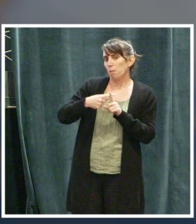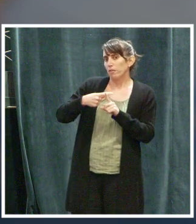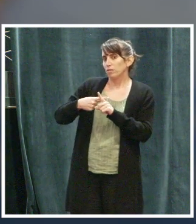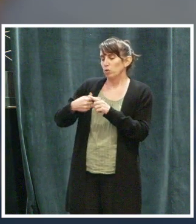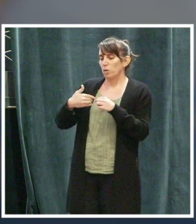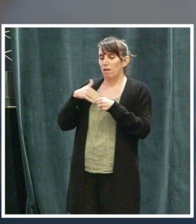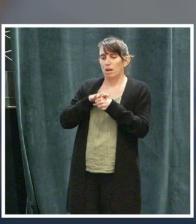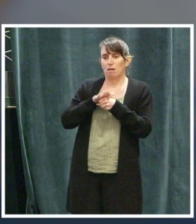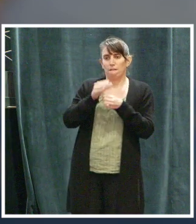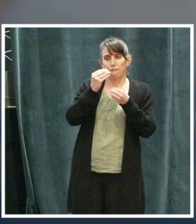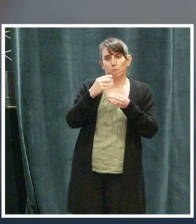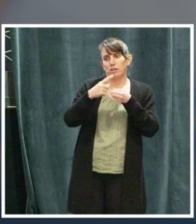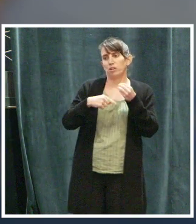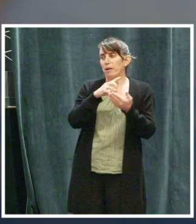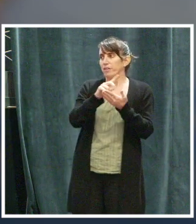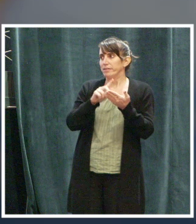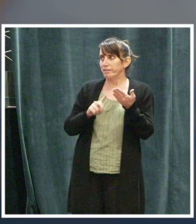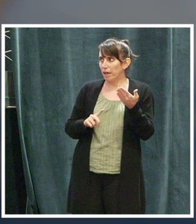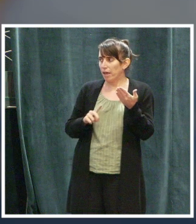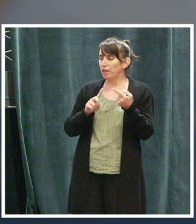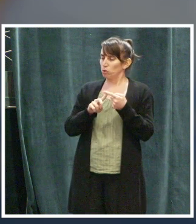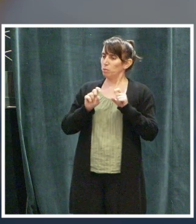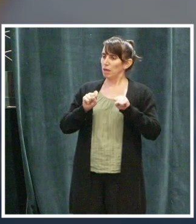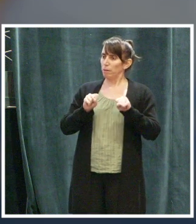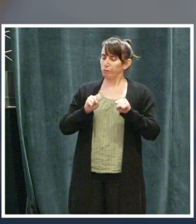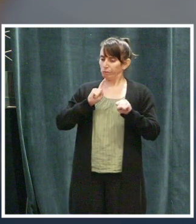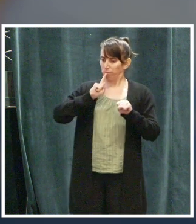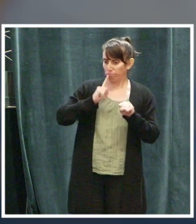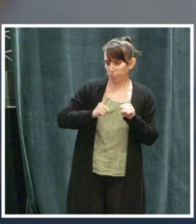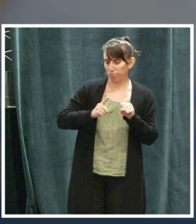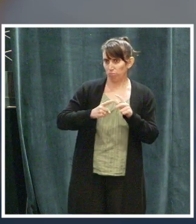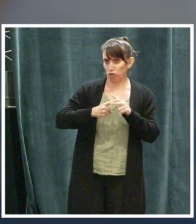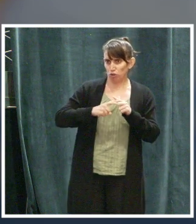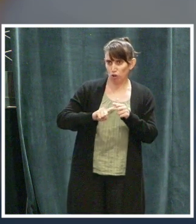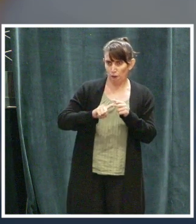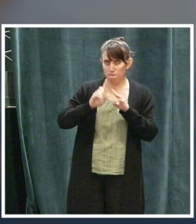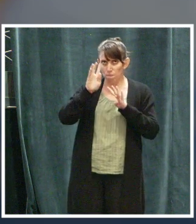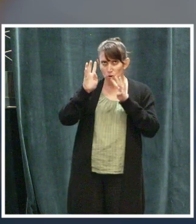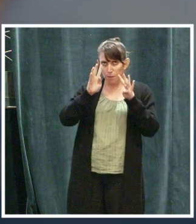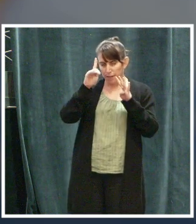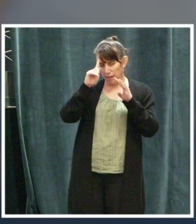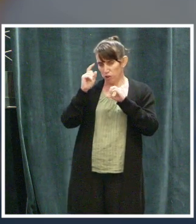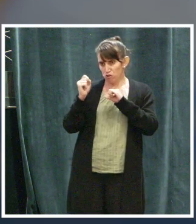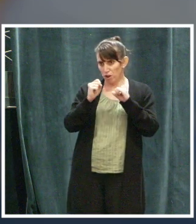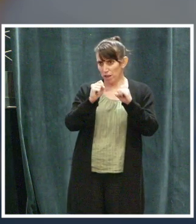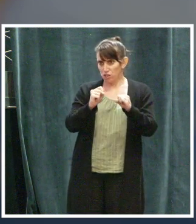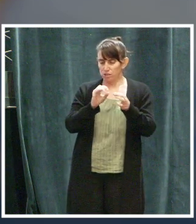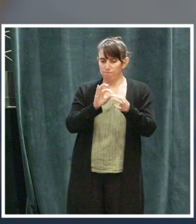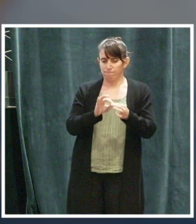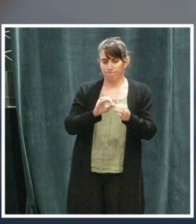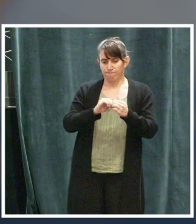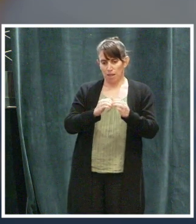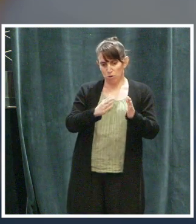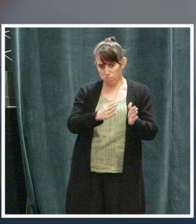enough information about the design and to be able to really start formulating some strategies around construction